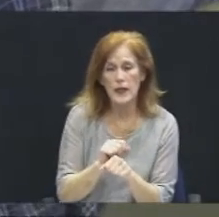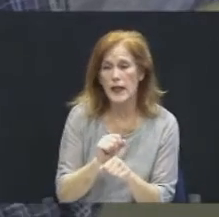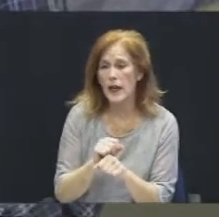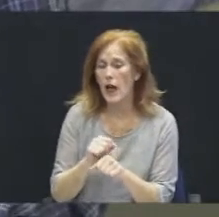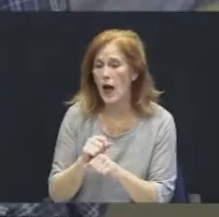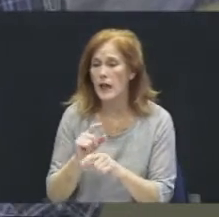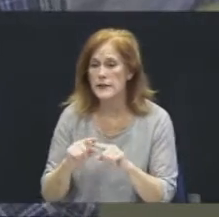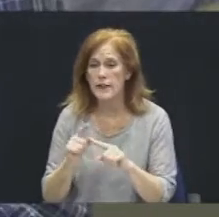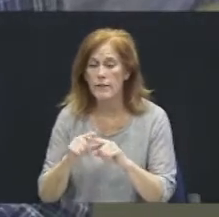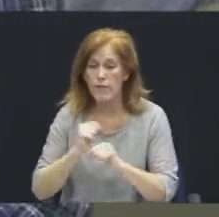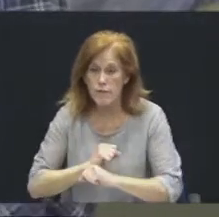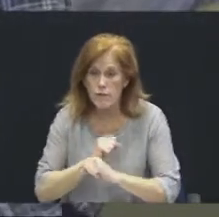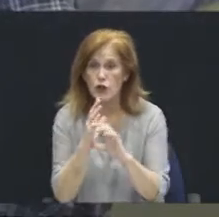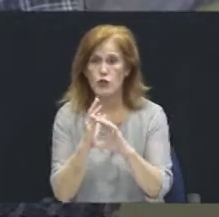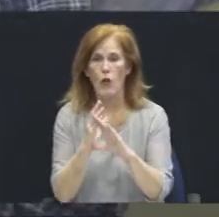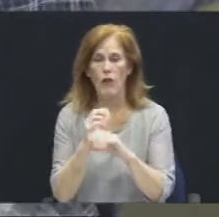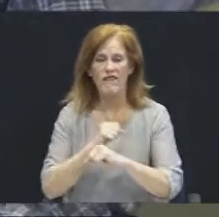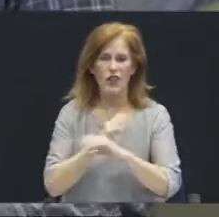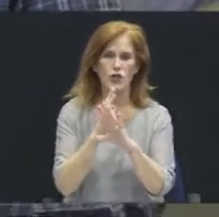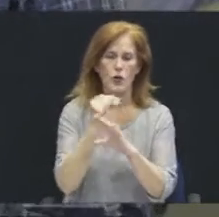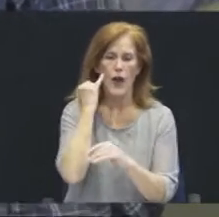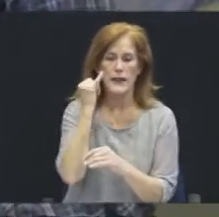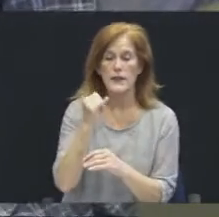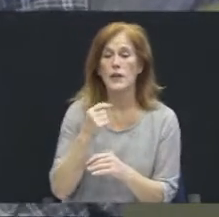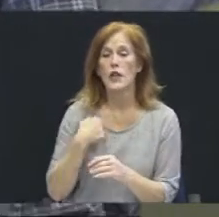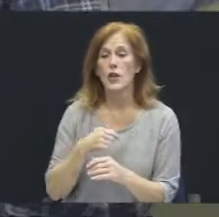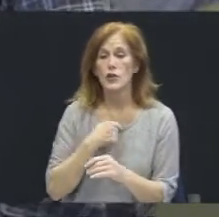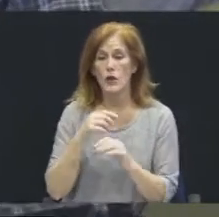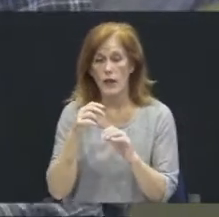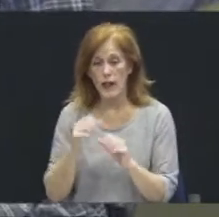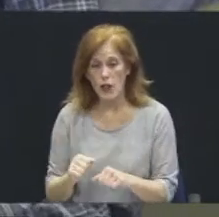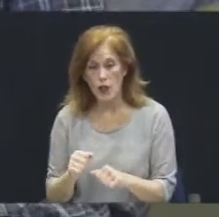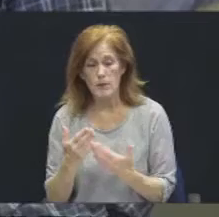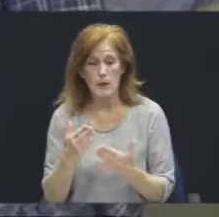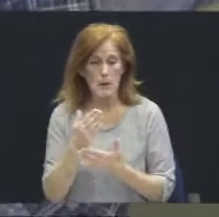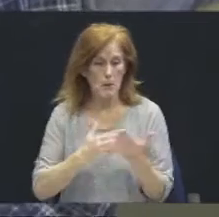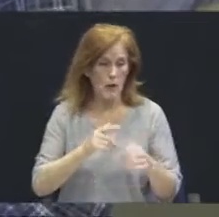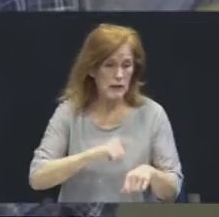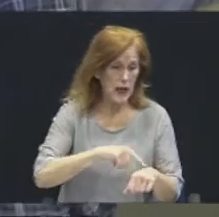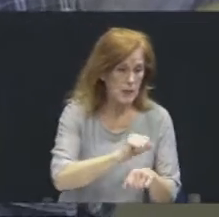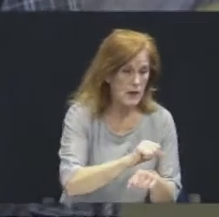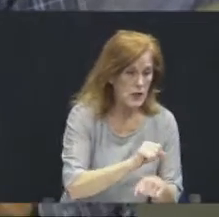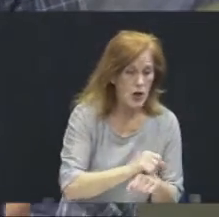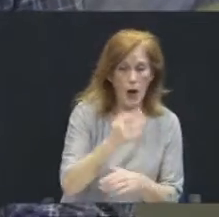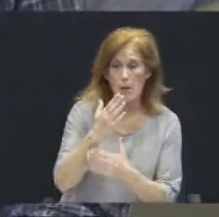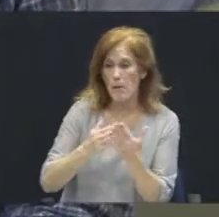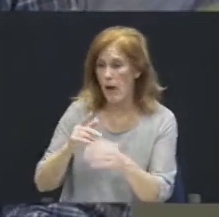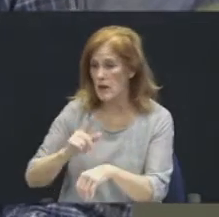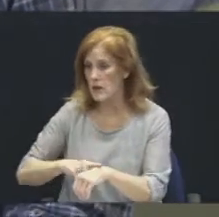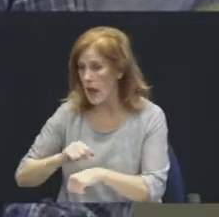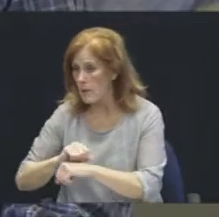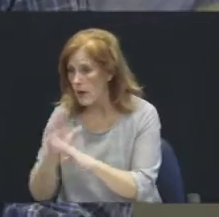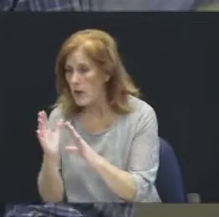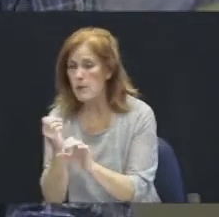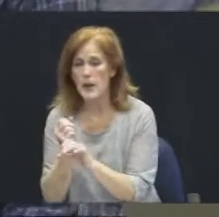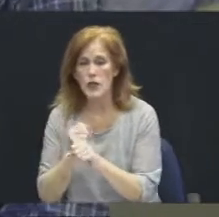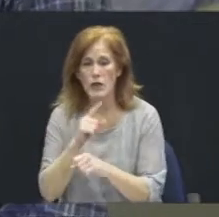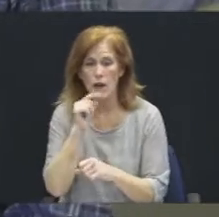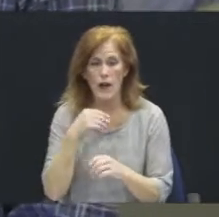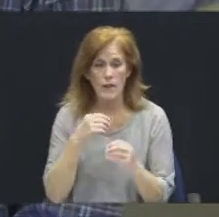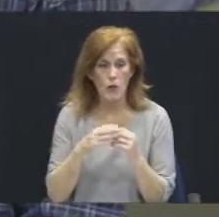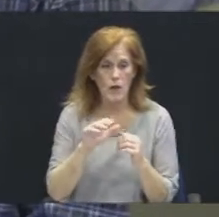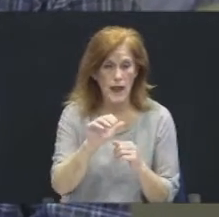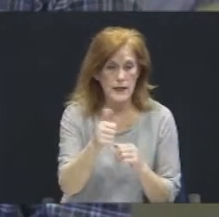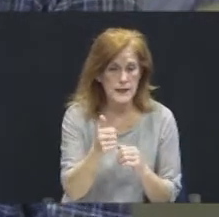virtual ideas so that they can, you know, split the time on campus. Make sure they don't have more than 10 people